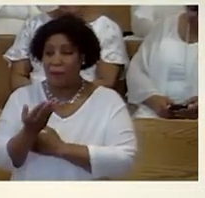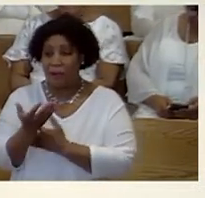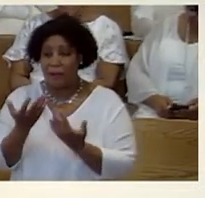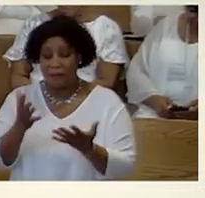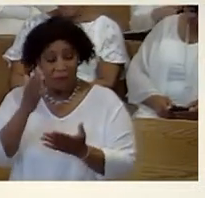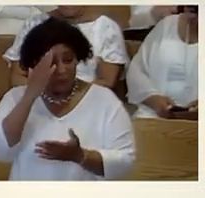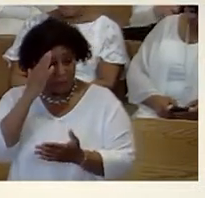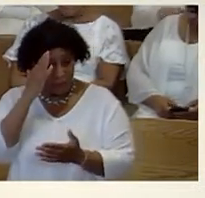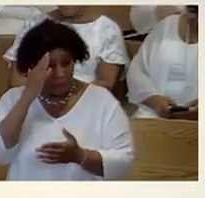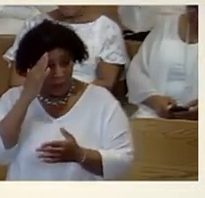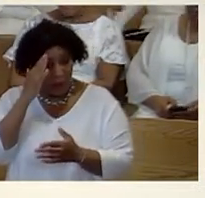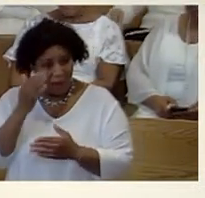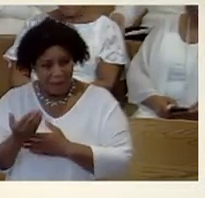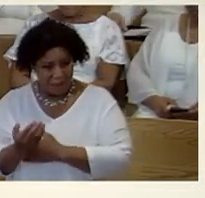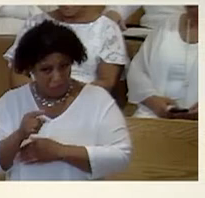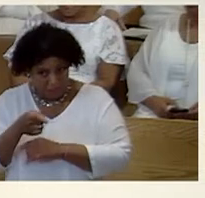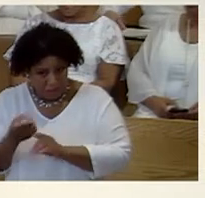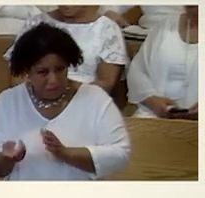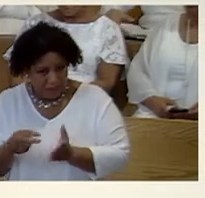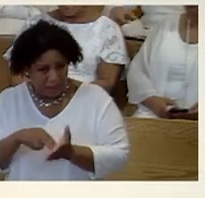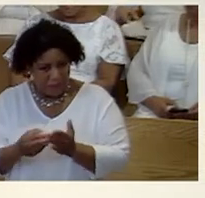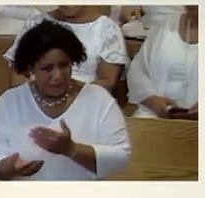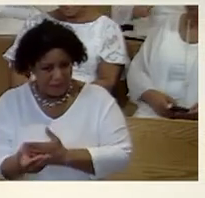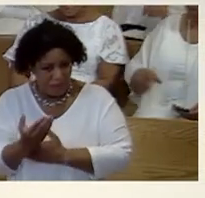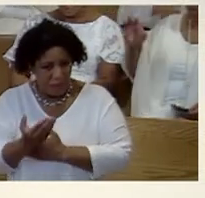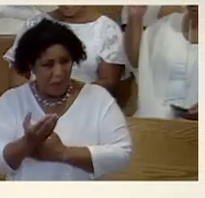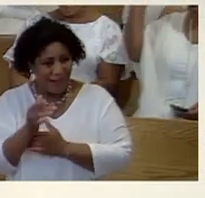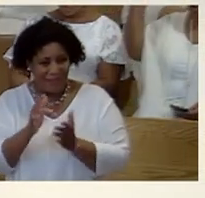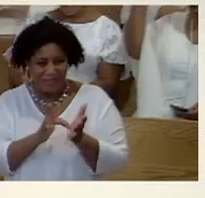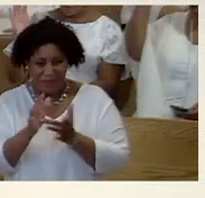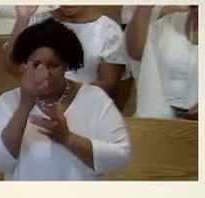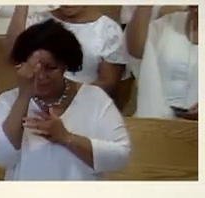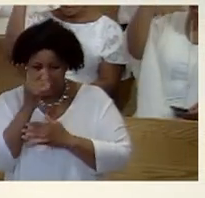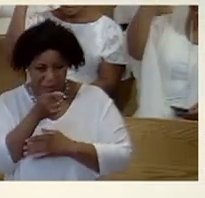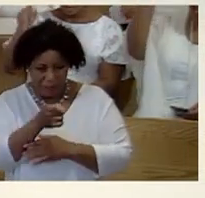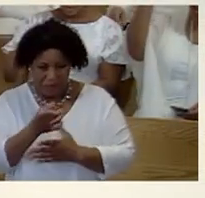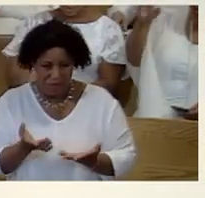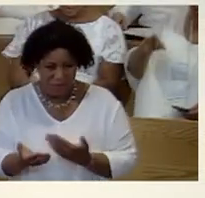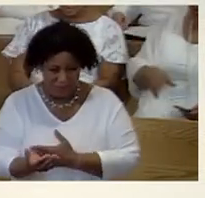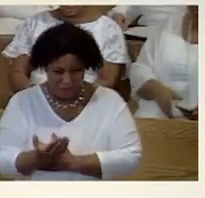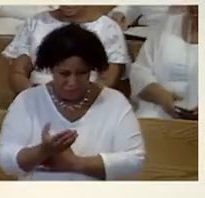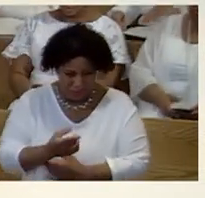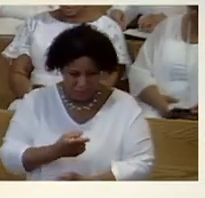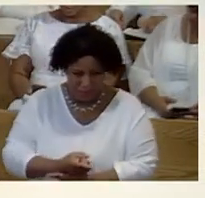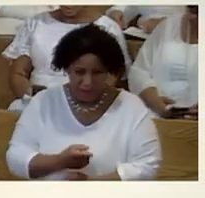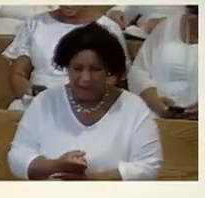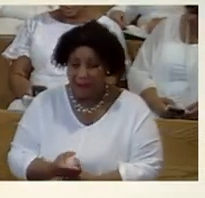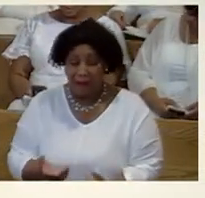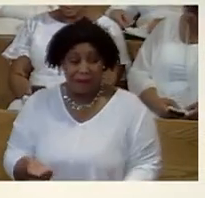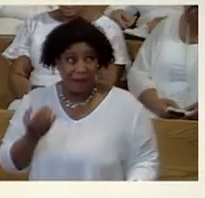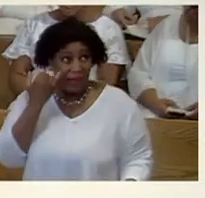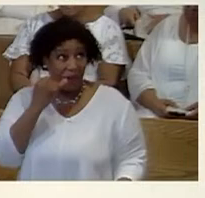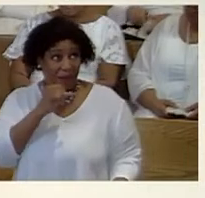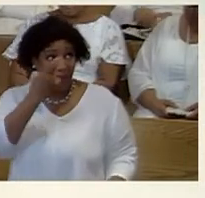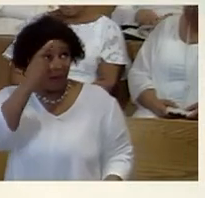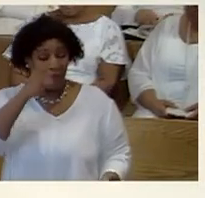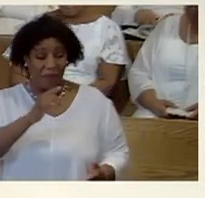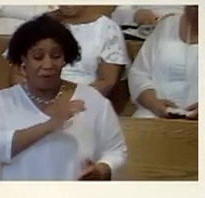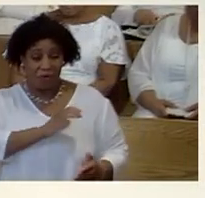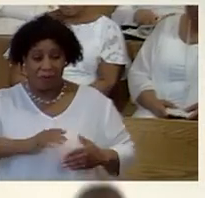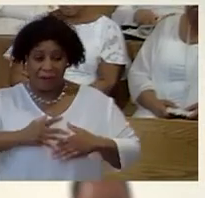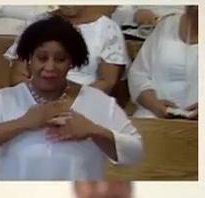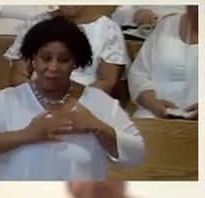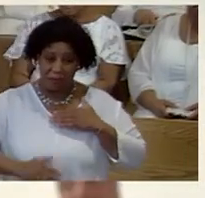know that when he got up this morning, he had you on his mind, right? Amen. It had not been for the blood of